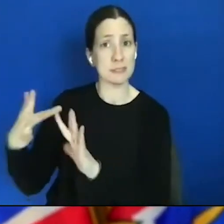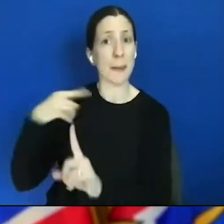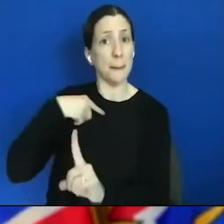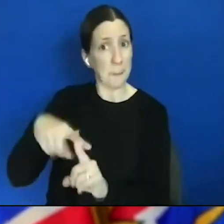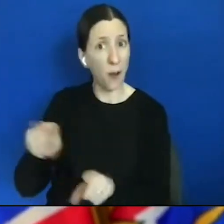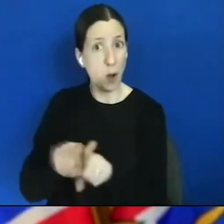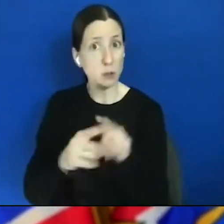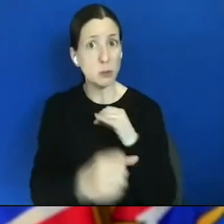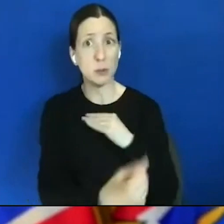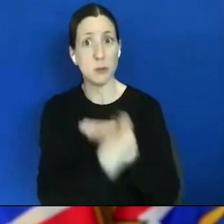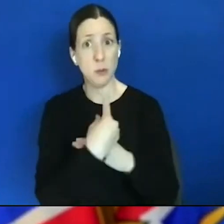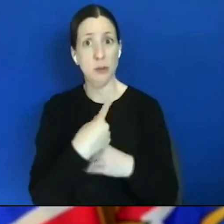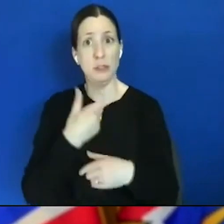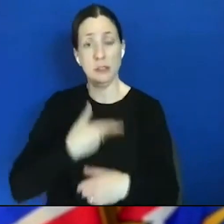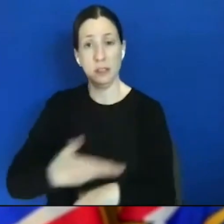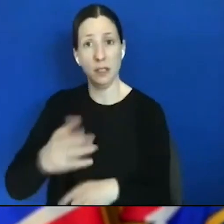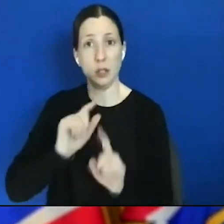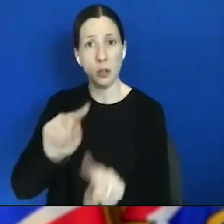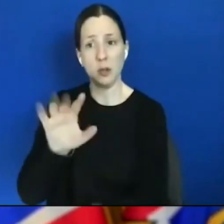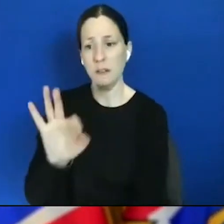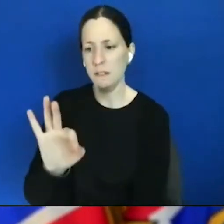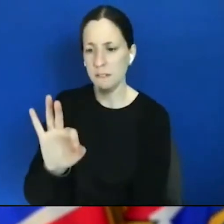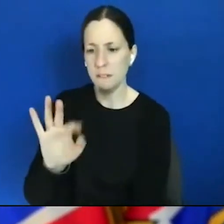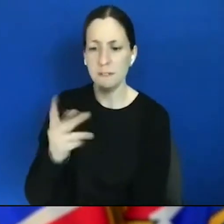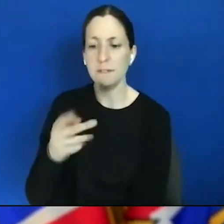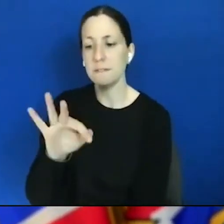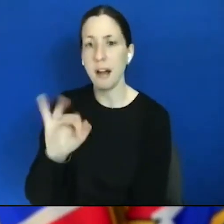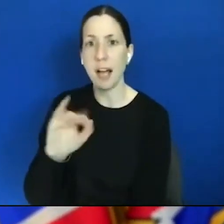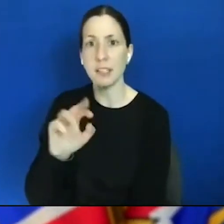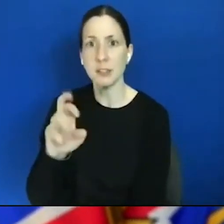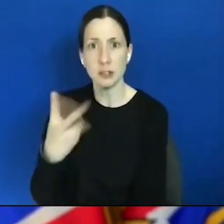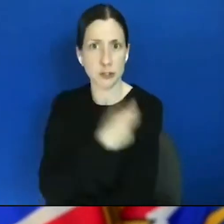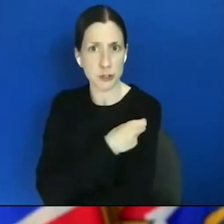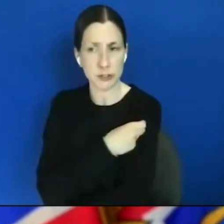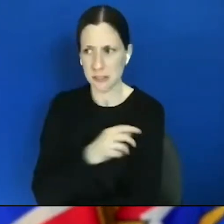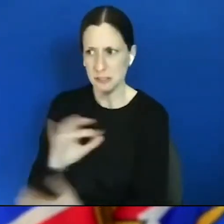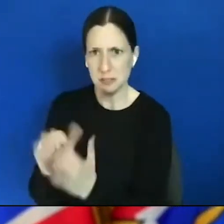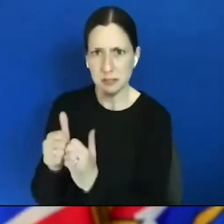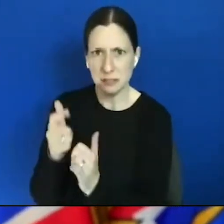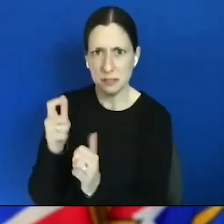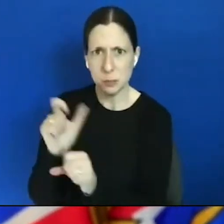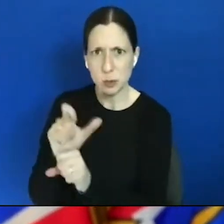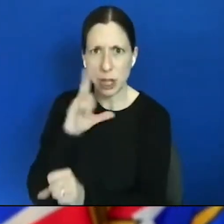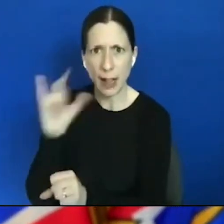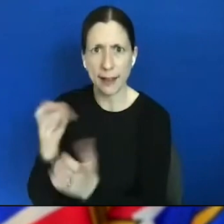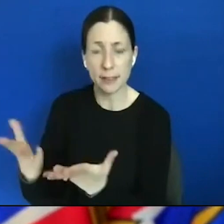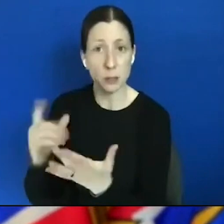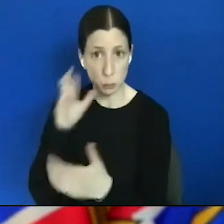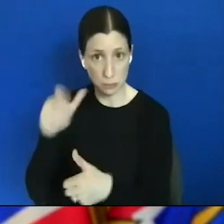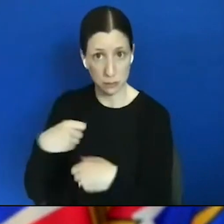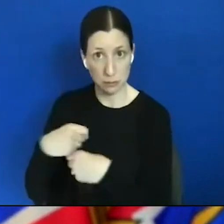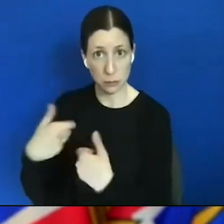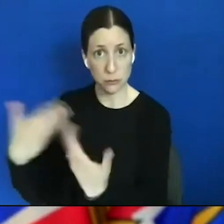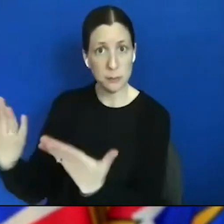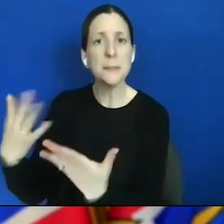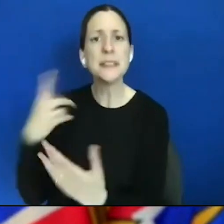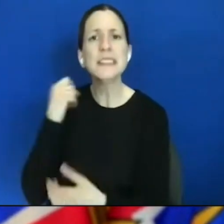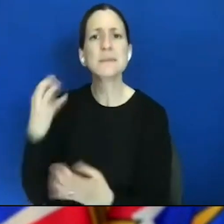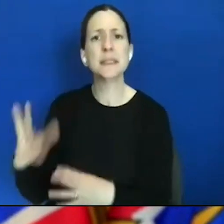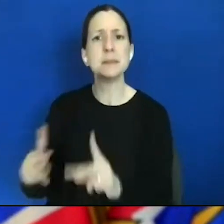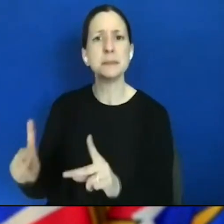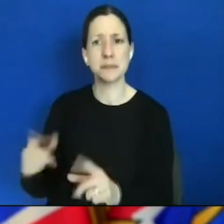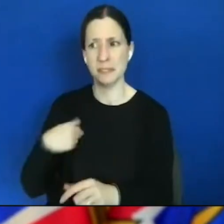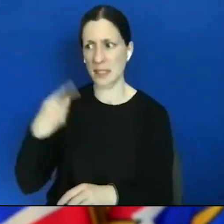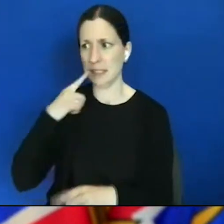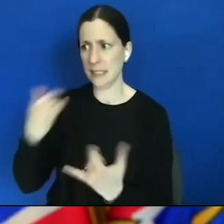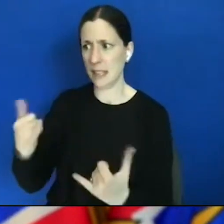pharmacy but also get an invite to book at a clinic for Pfizer? How's that going to work? And are you going to make any sort of recommendation? Because I think a lot of